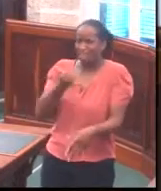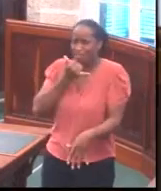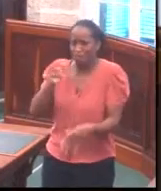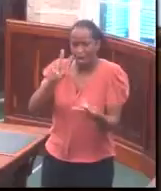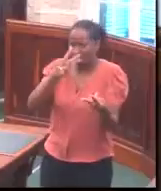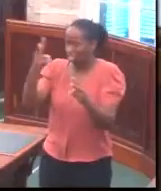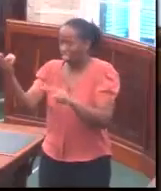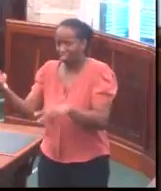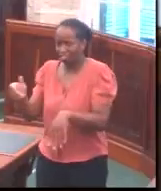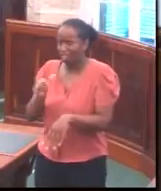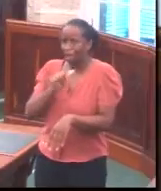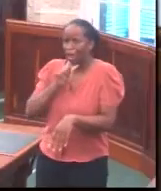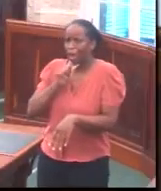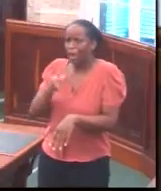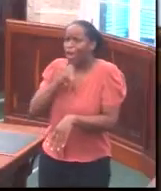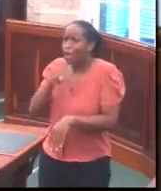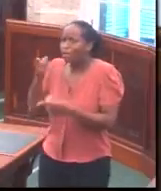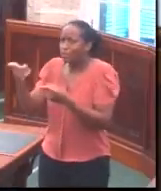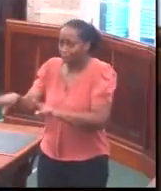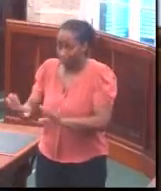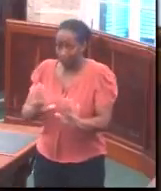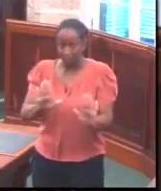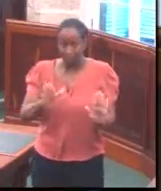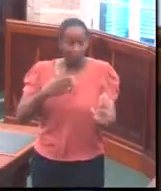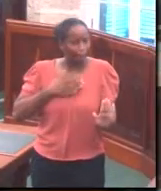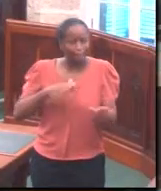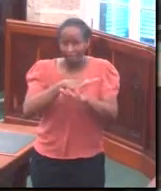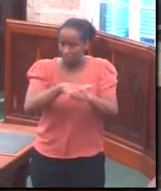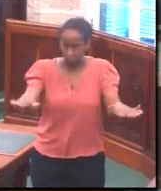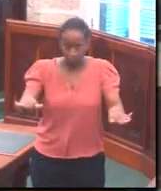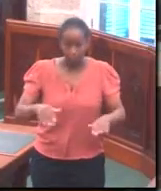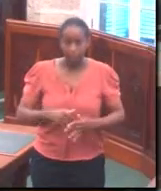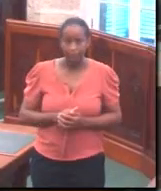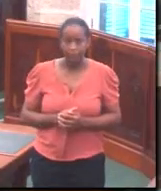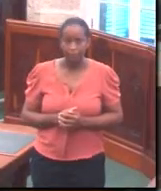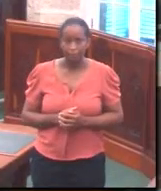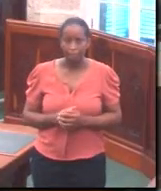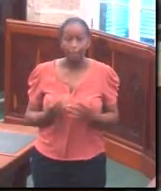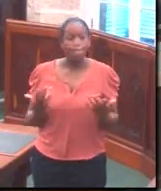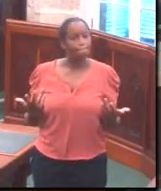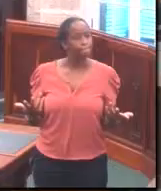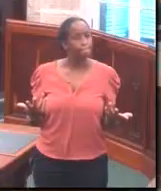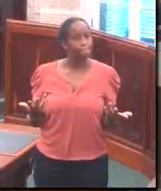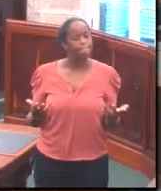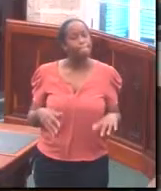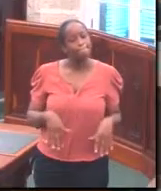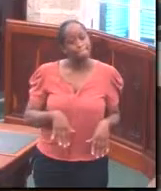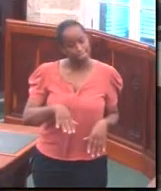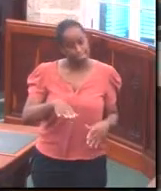Now, Honourable member, before. yes. I just want to, you have the standing orders, correct?